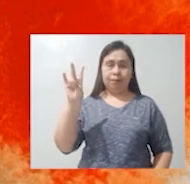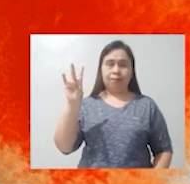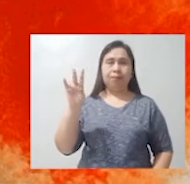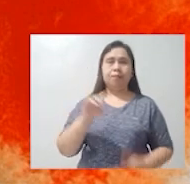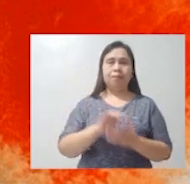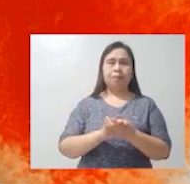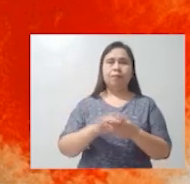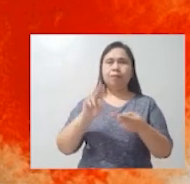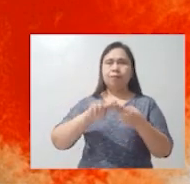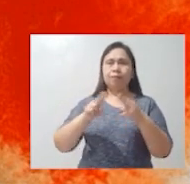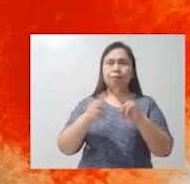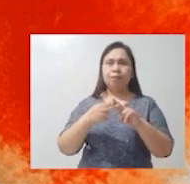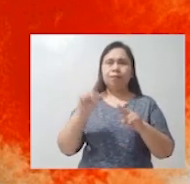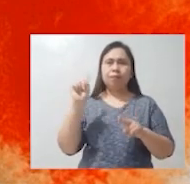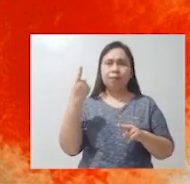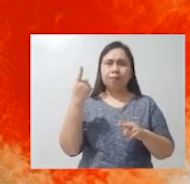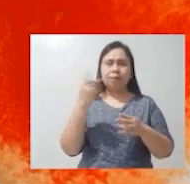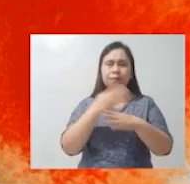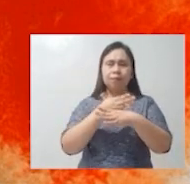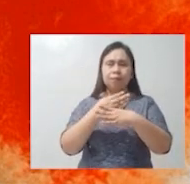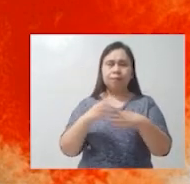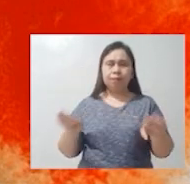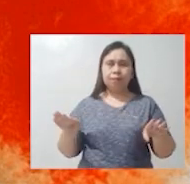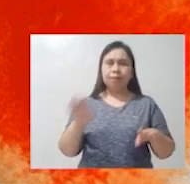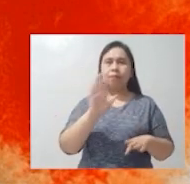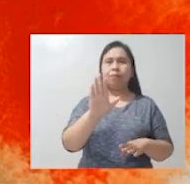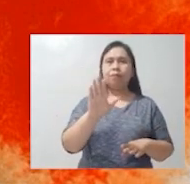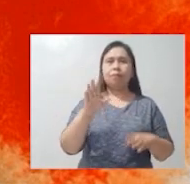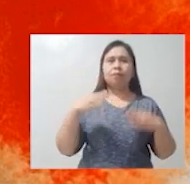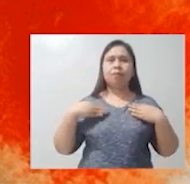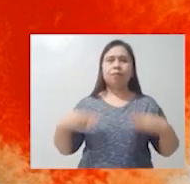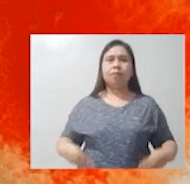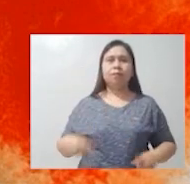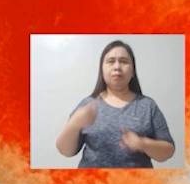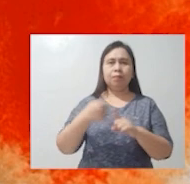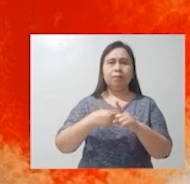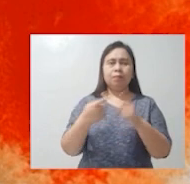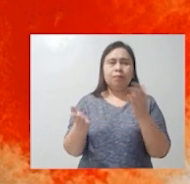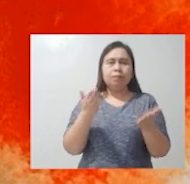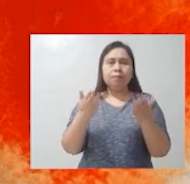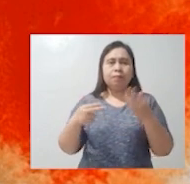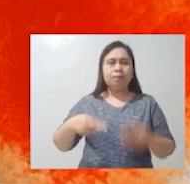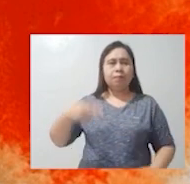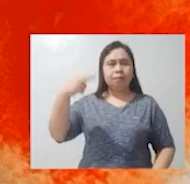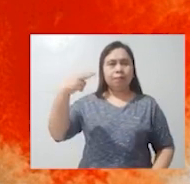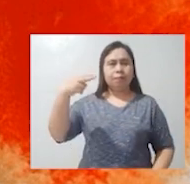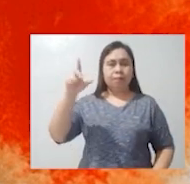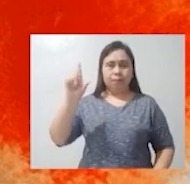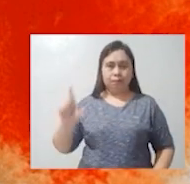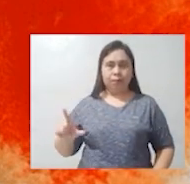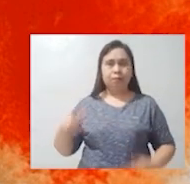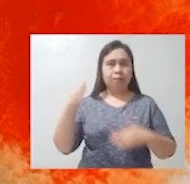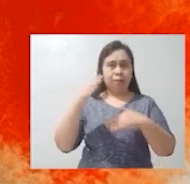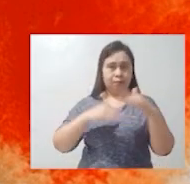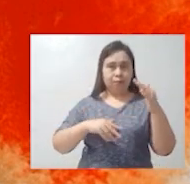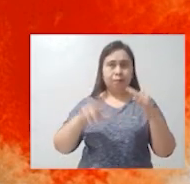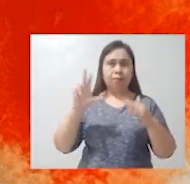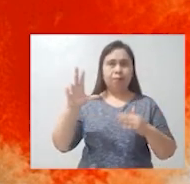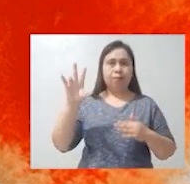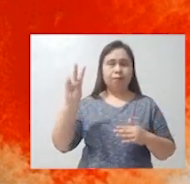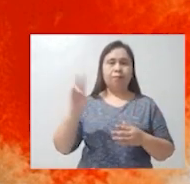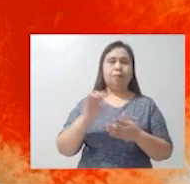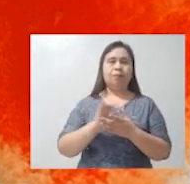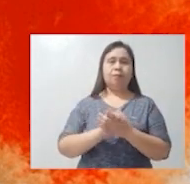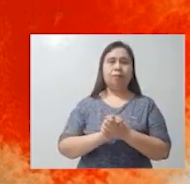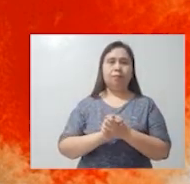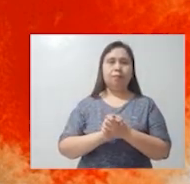an average. Your body temperature may be slightly higher or lower than this. A body